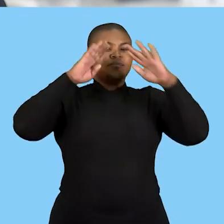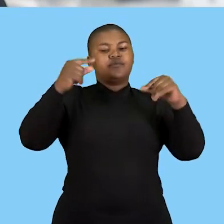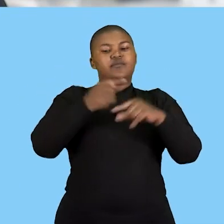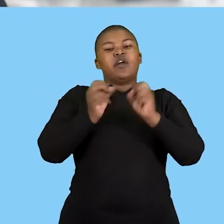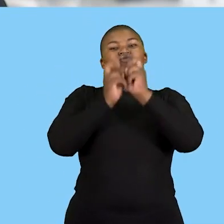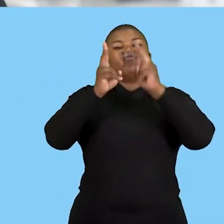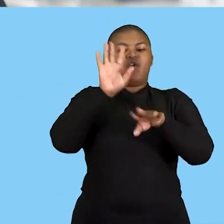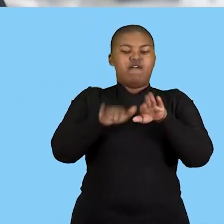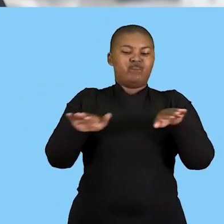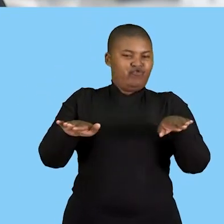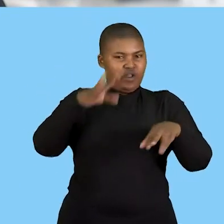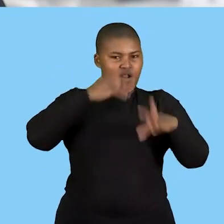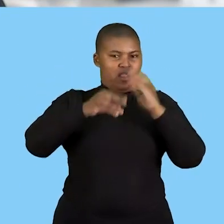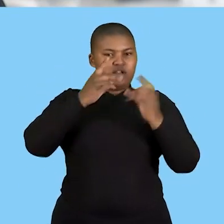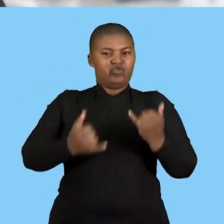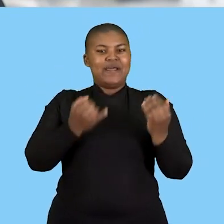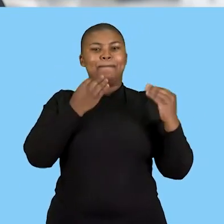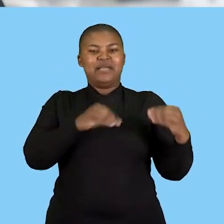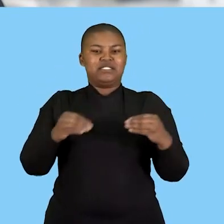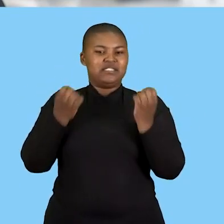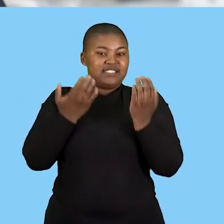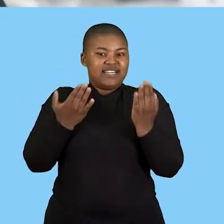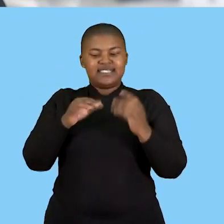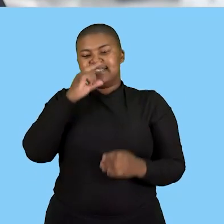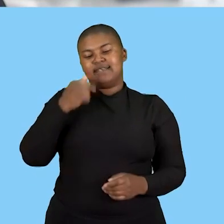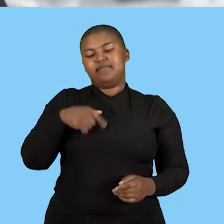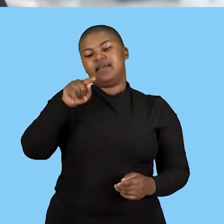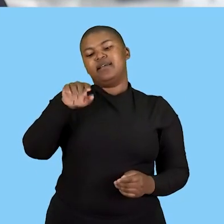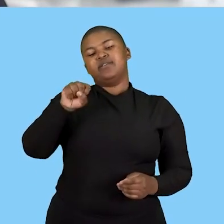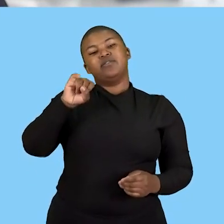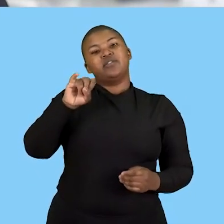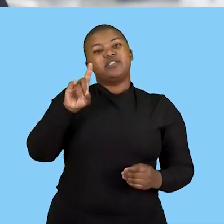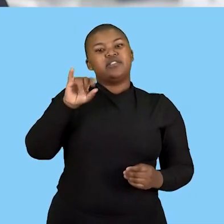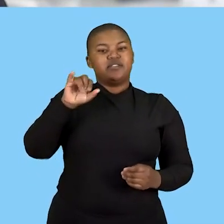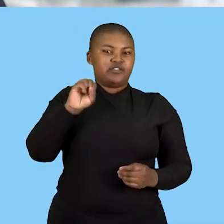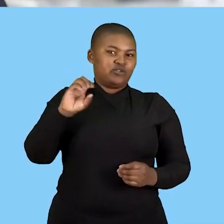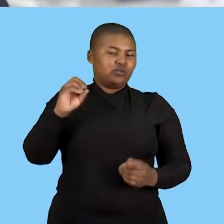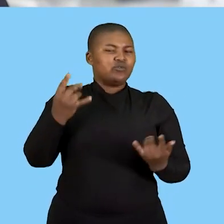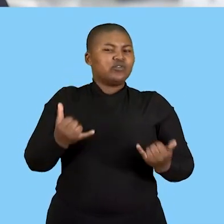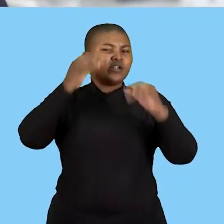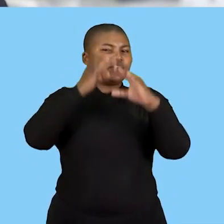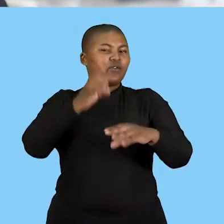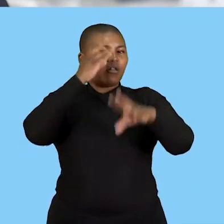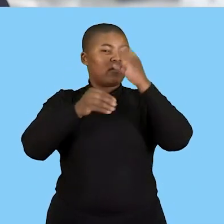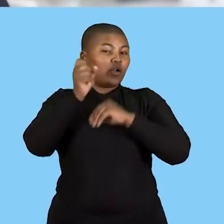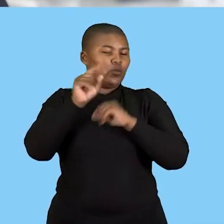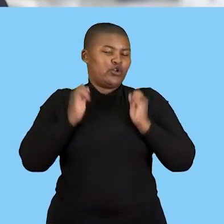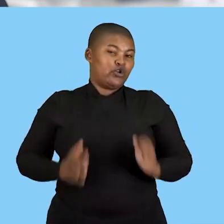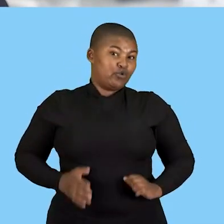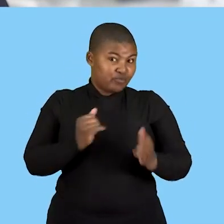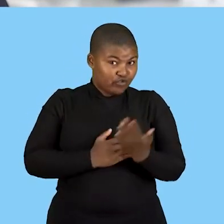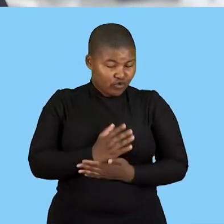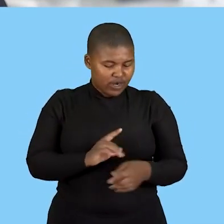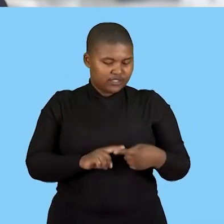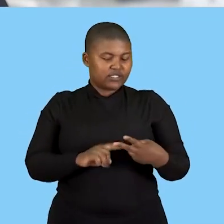Good day, grade 12 learners. Welcome to today's business studies lesson. My name is Tidi Sotlaka, and we will be looking into your human